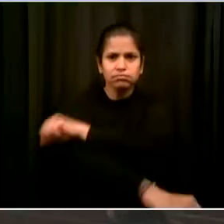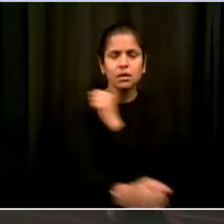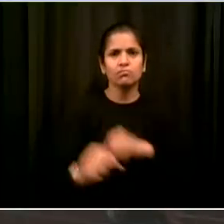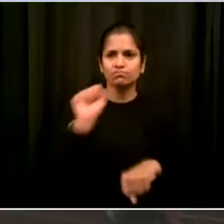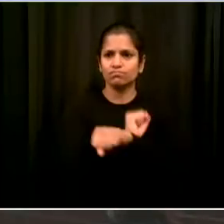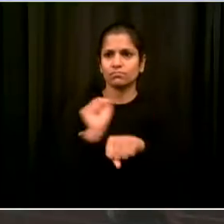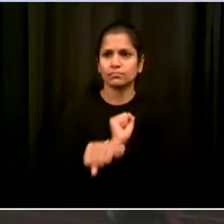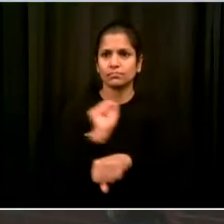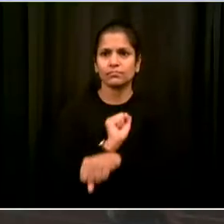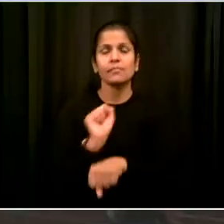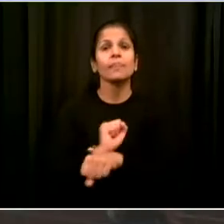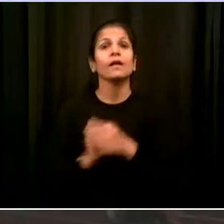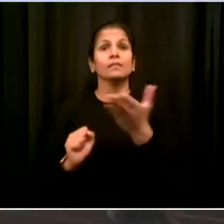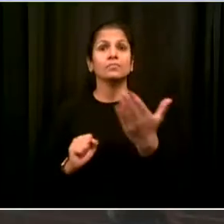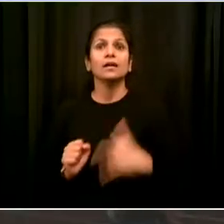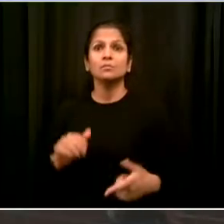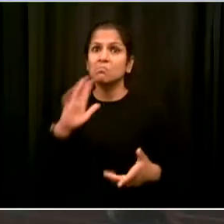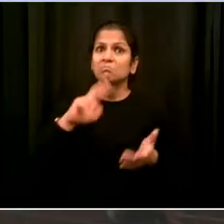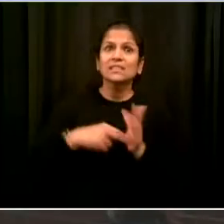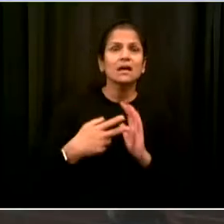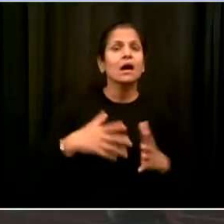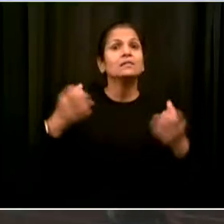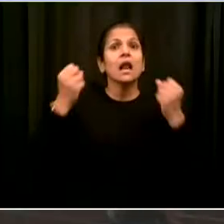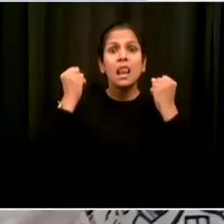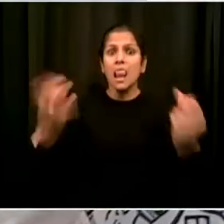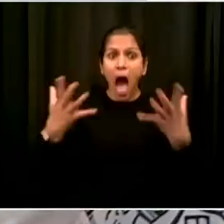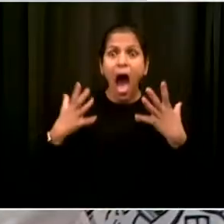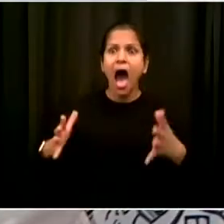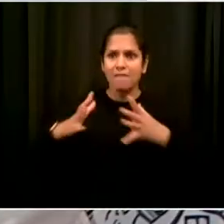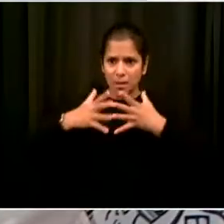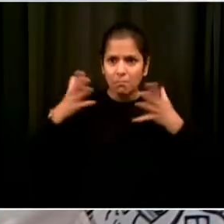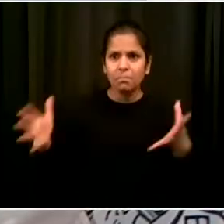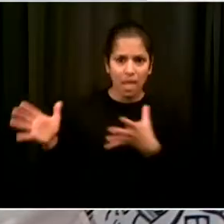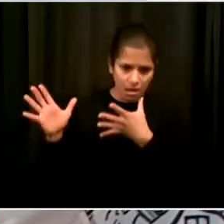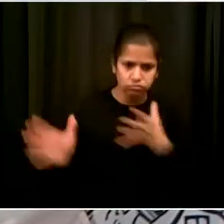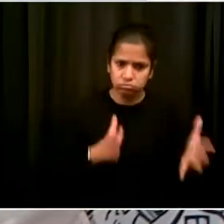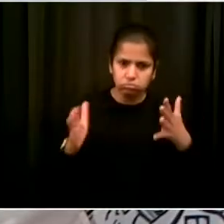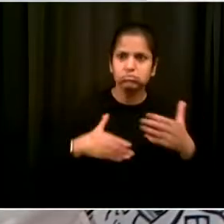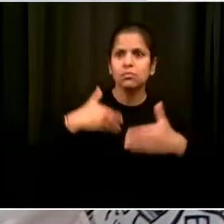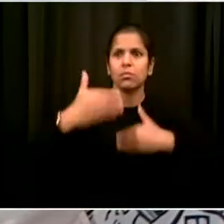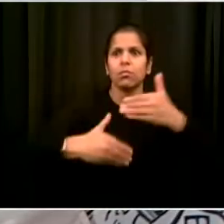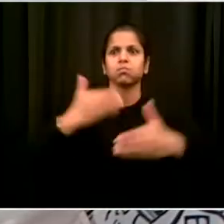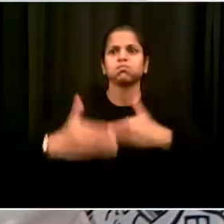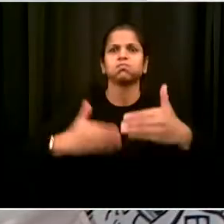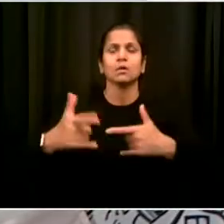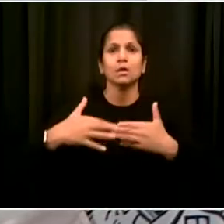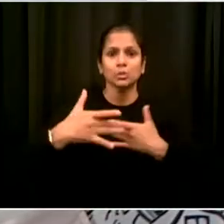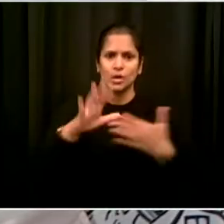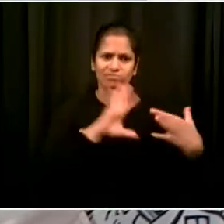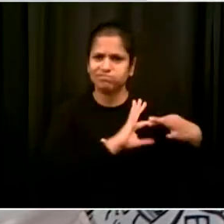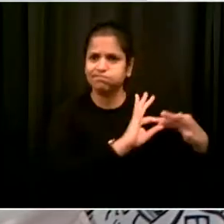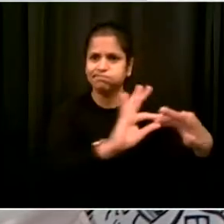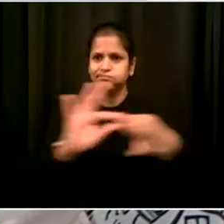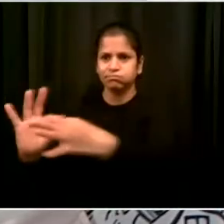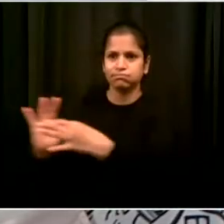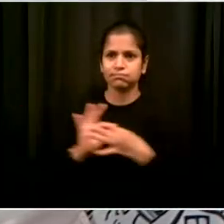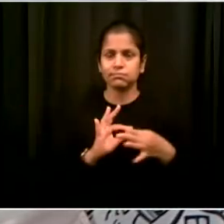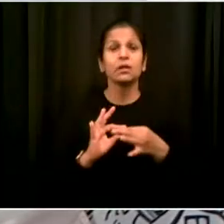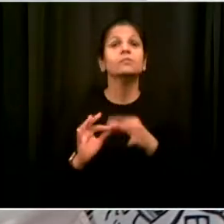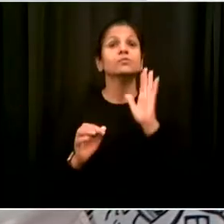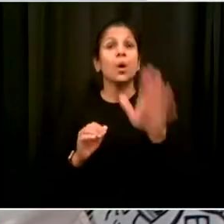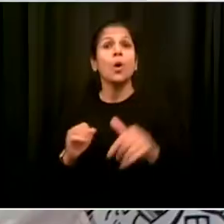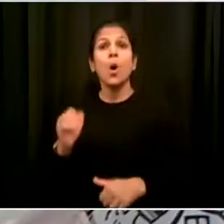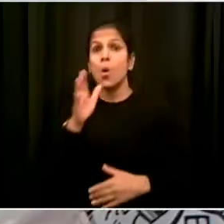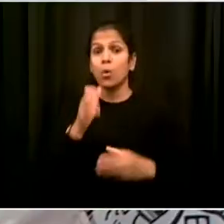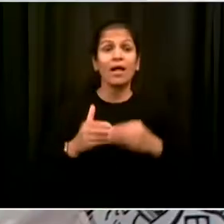of coordination and a forceful effort to make sure all the pieces come together. Leading this effort